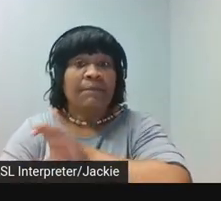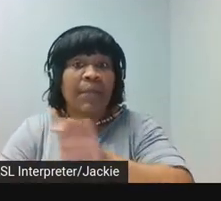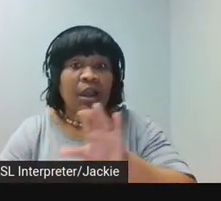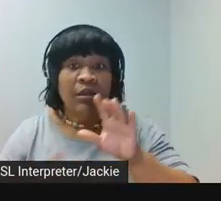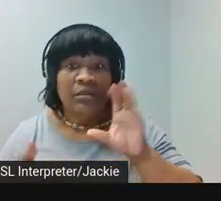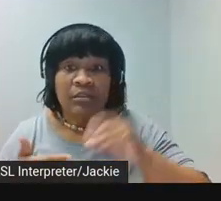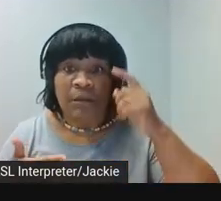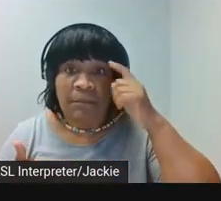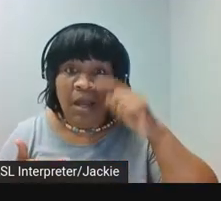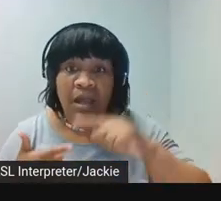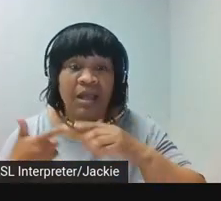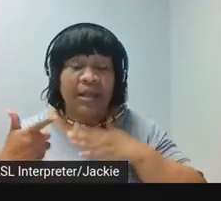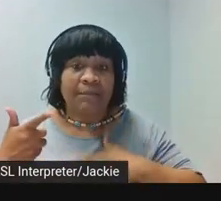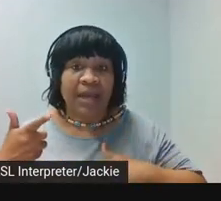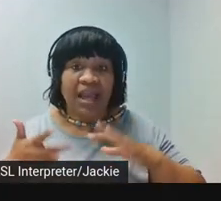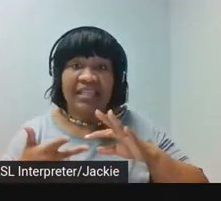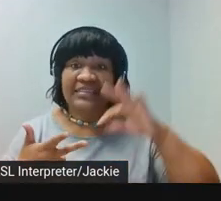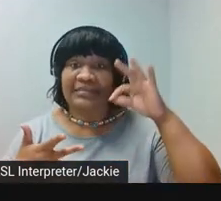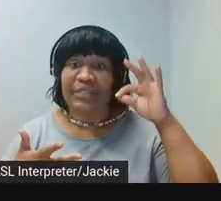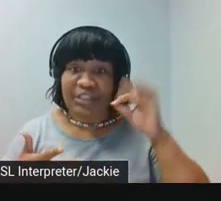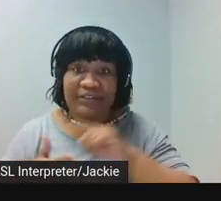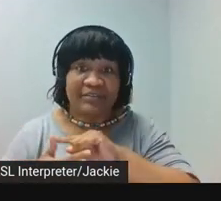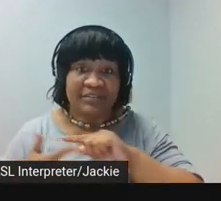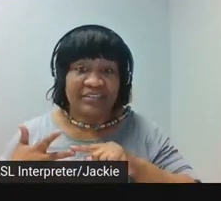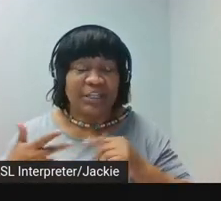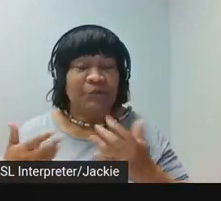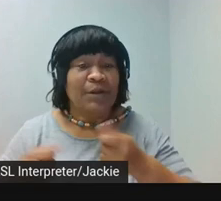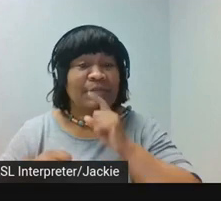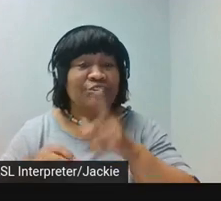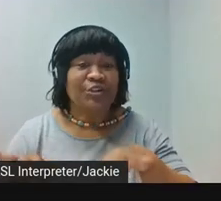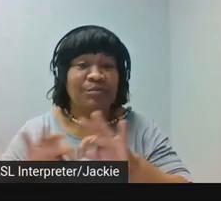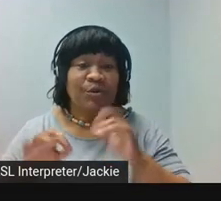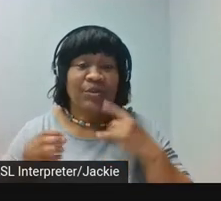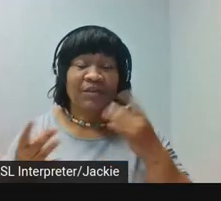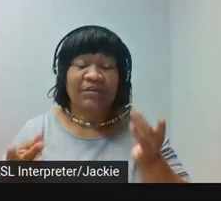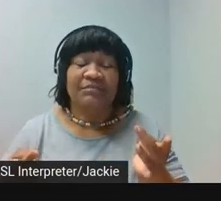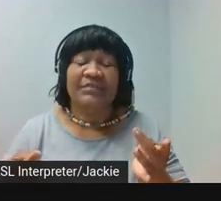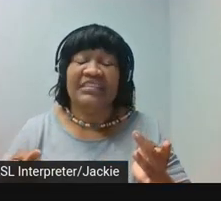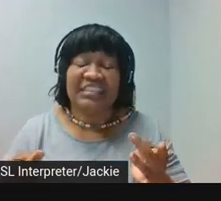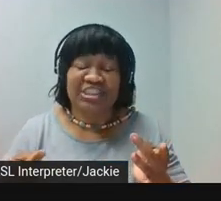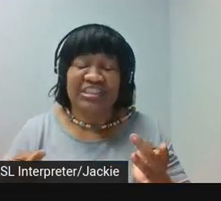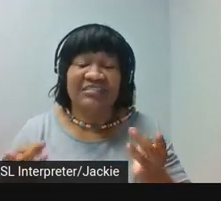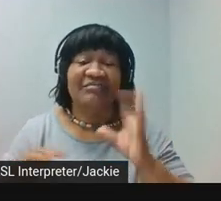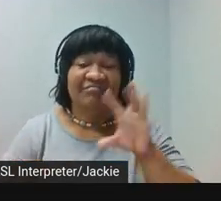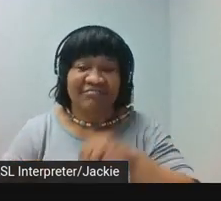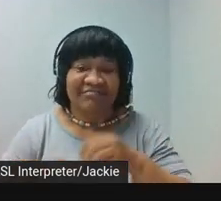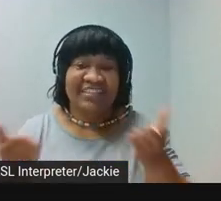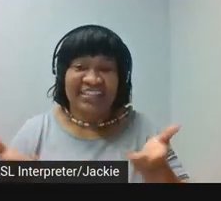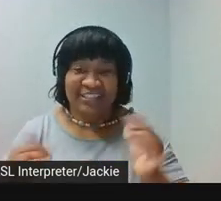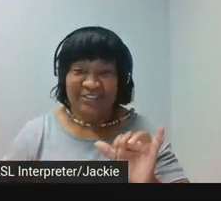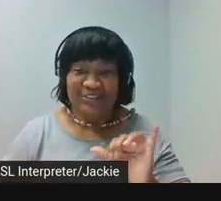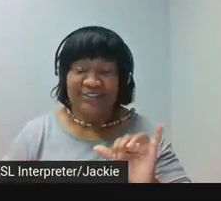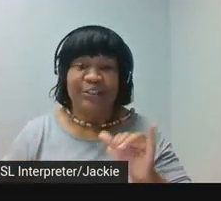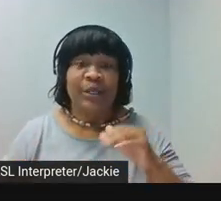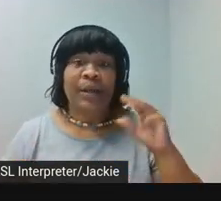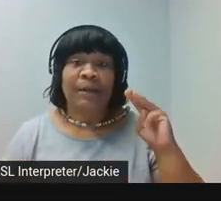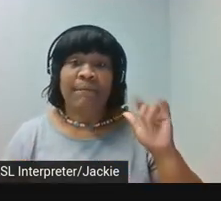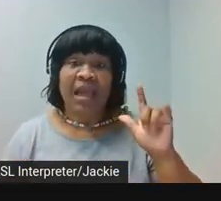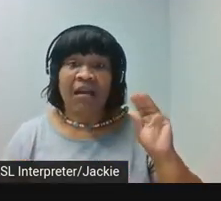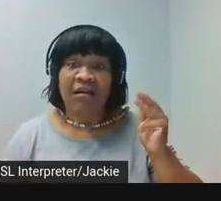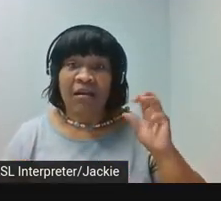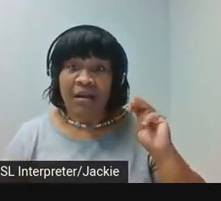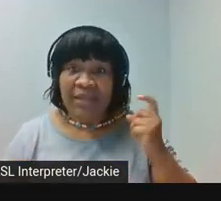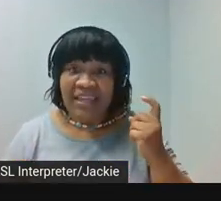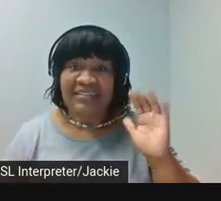mind, of the body, of the spirit. So we wanted to make sure meditation was a part of that, primarily because Malcolm X's religion